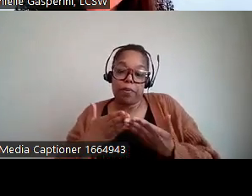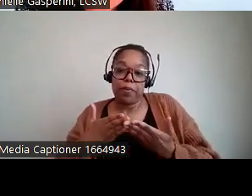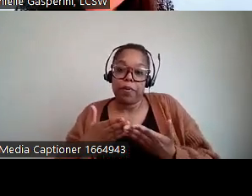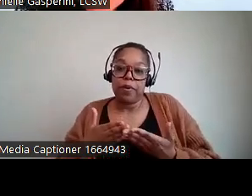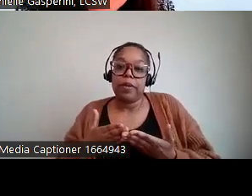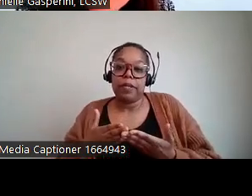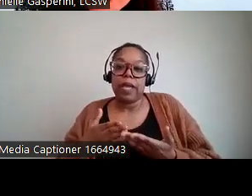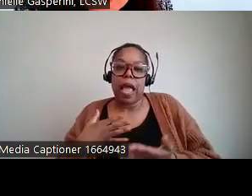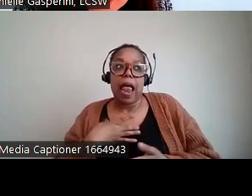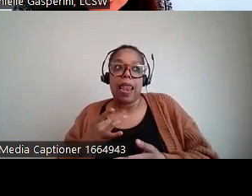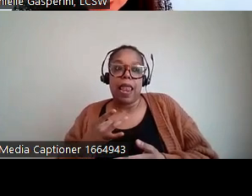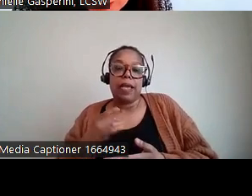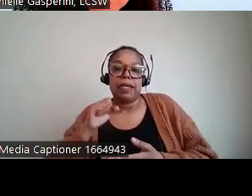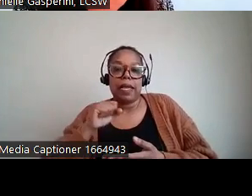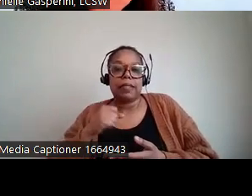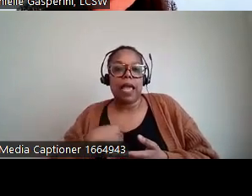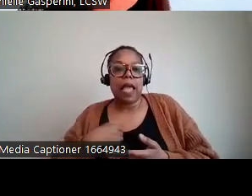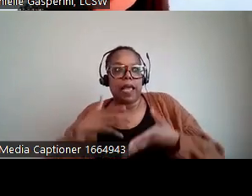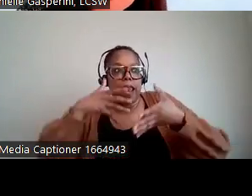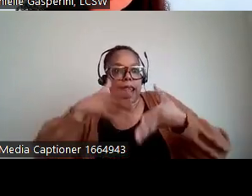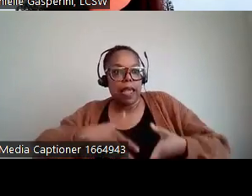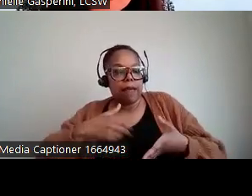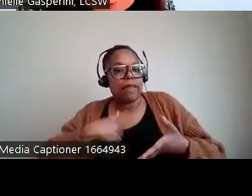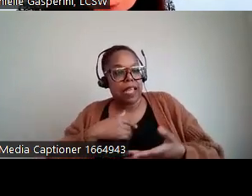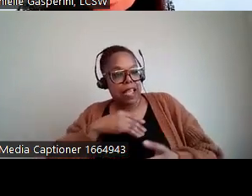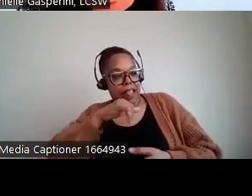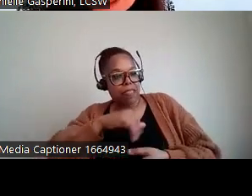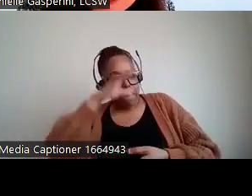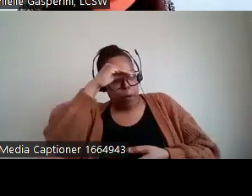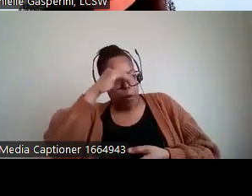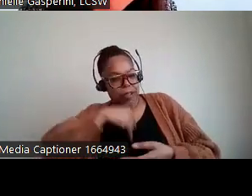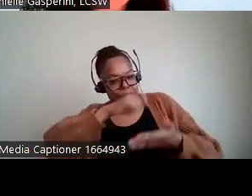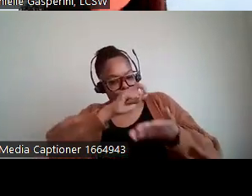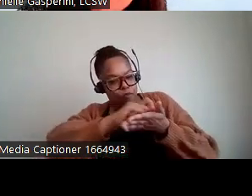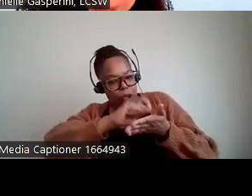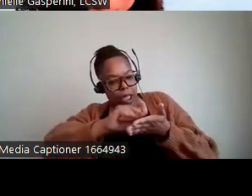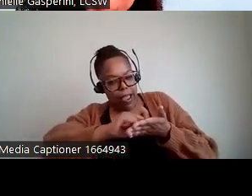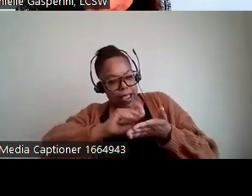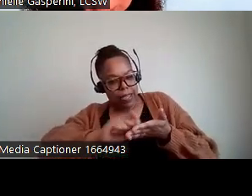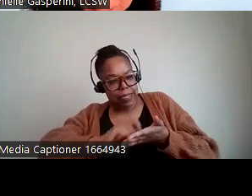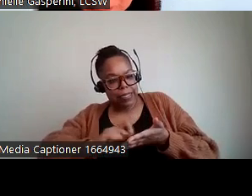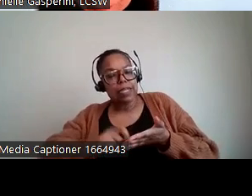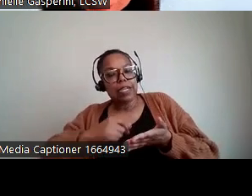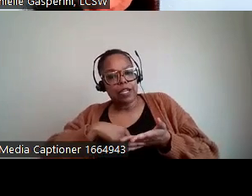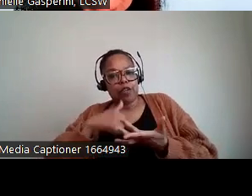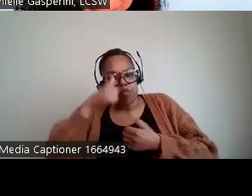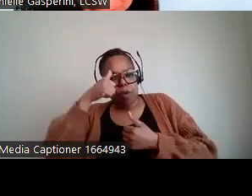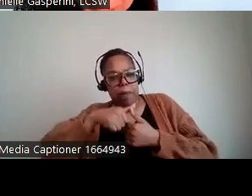concrete interventions, and to see that little boy in his journal yesterday just reminded me back of when we came up with the idea.